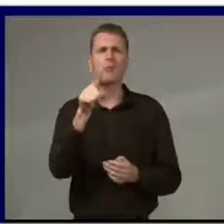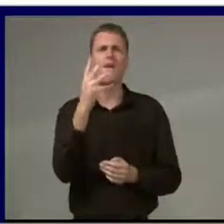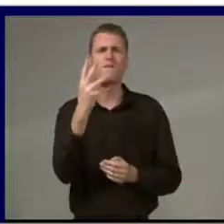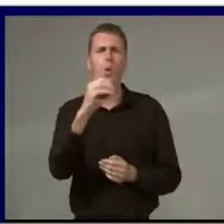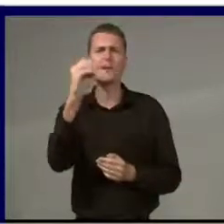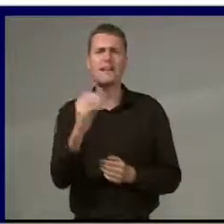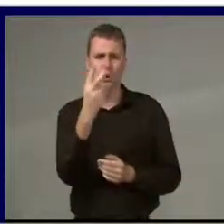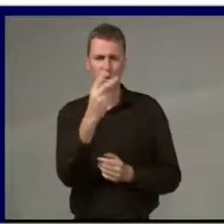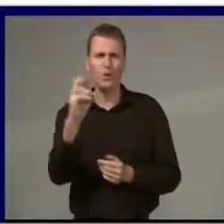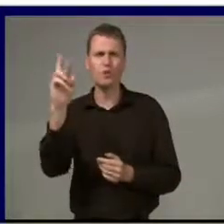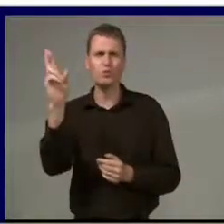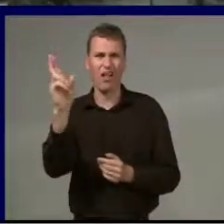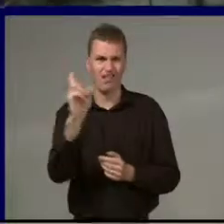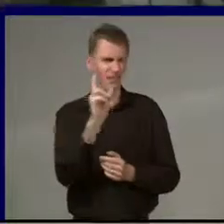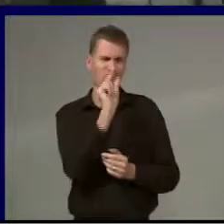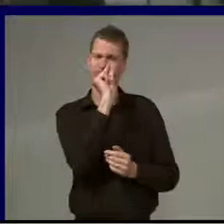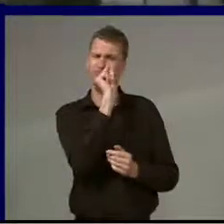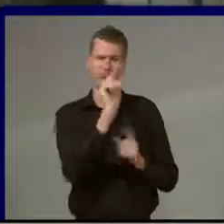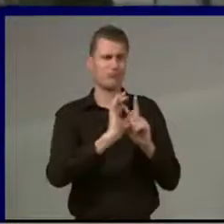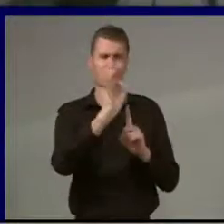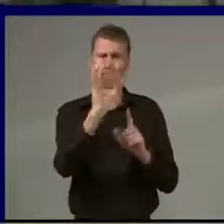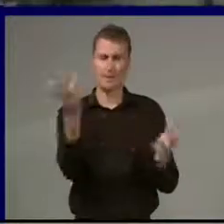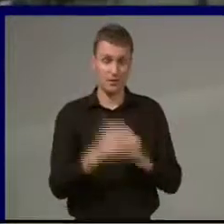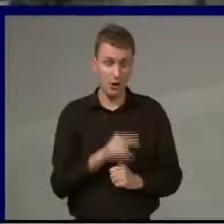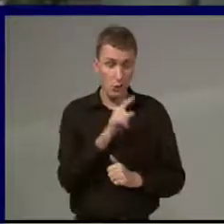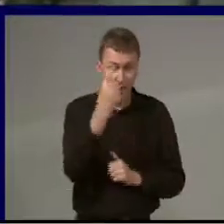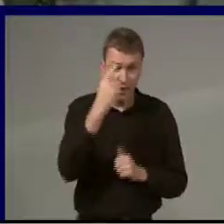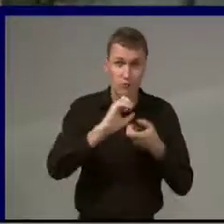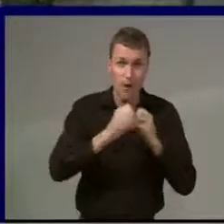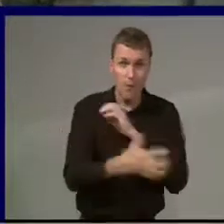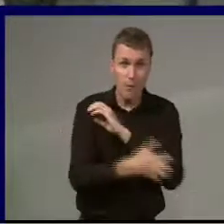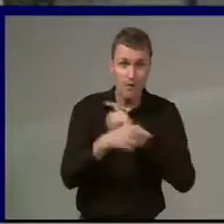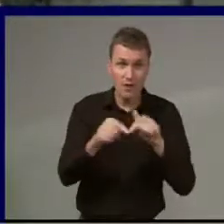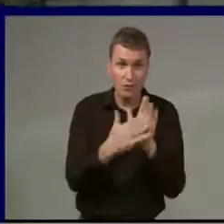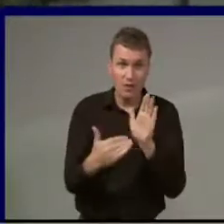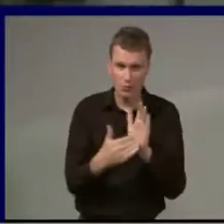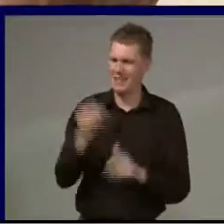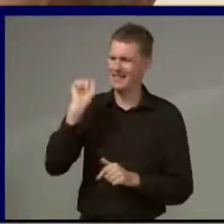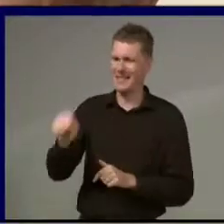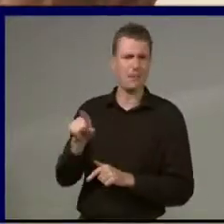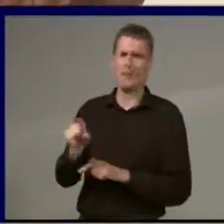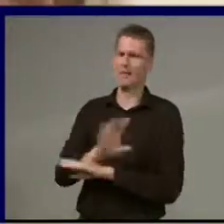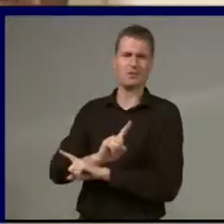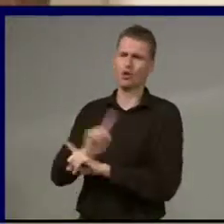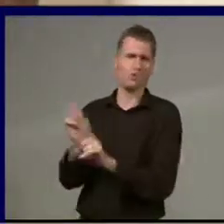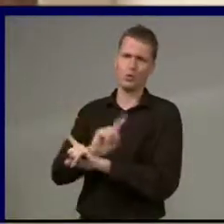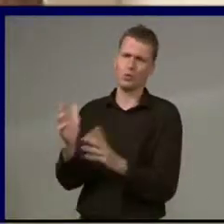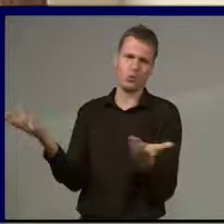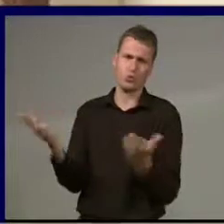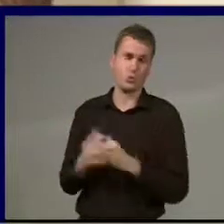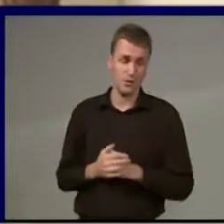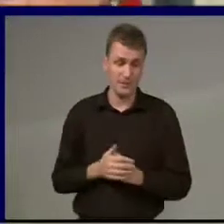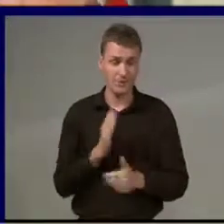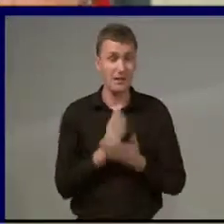in 2012. Do you think we've got a problem with poverty in the country? We have, but we shouldn't have. In some